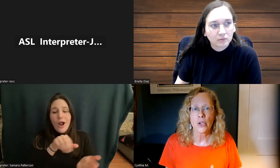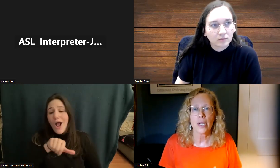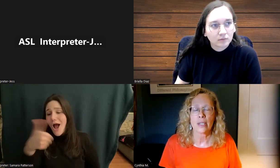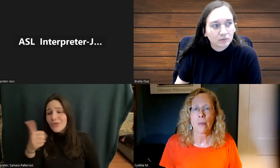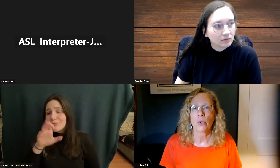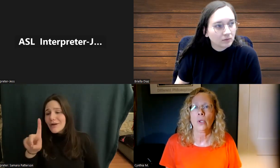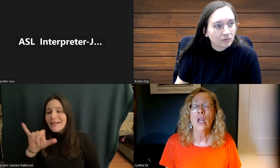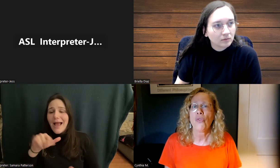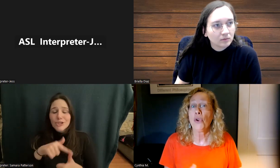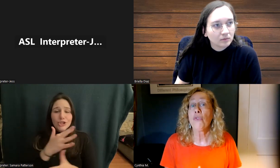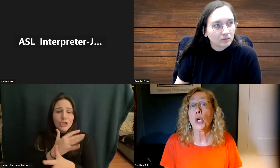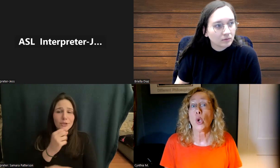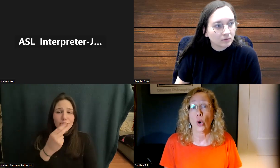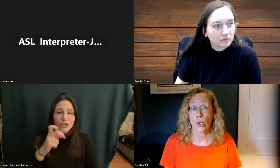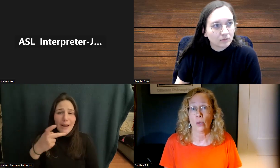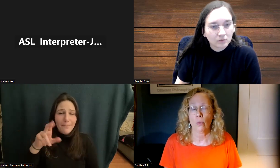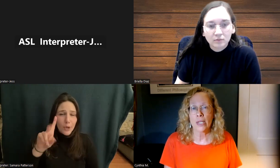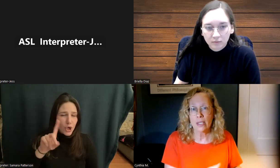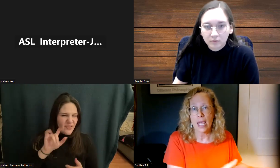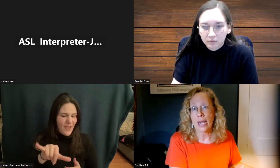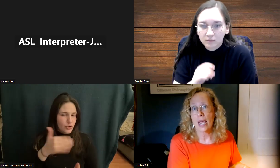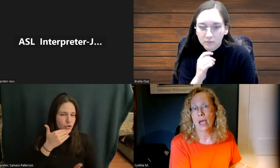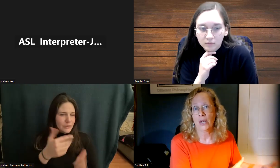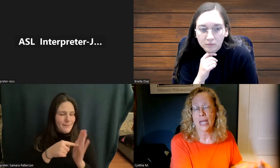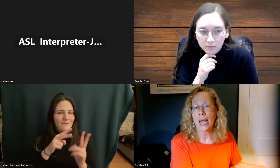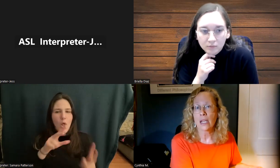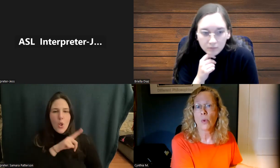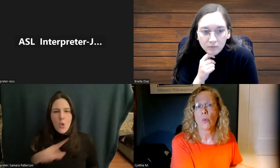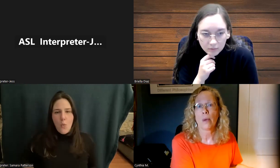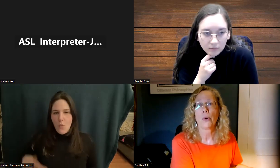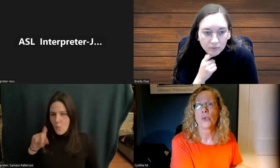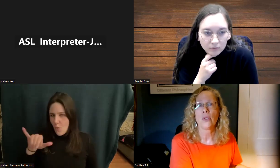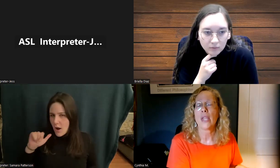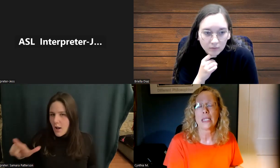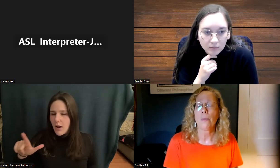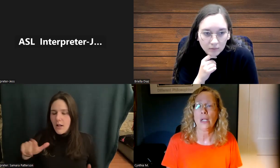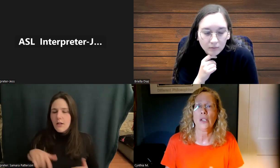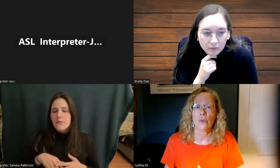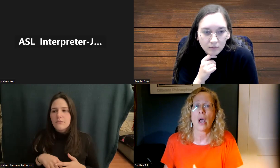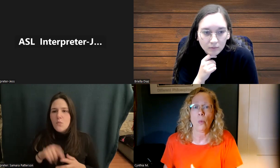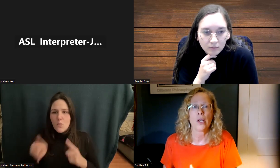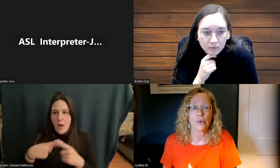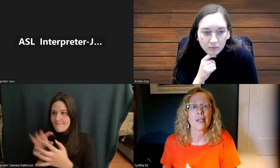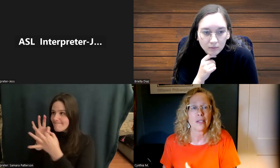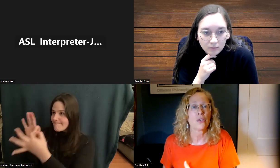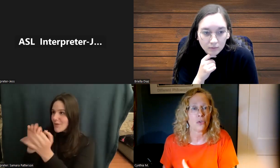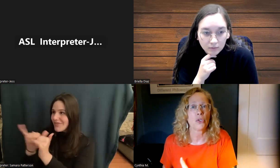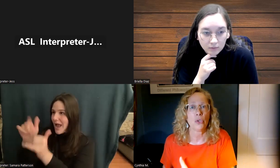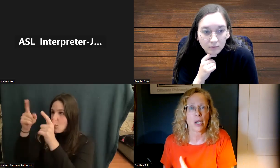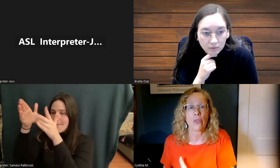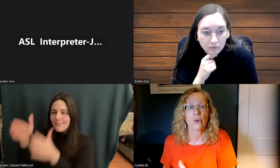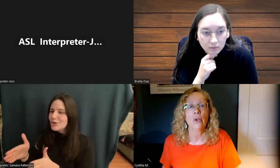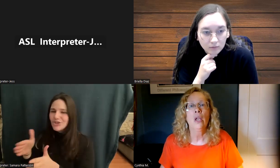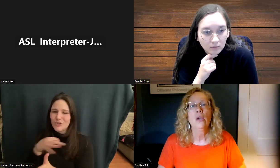is a good example. They're very loyal. Once they have connected with one person, they typically do not want to transition